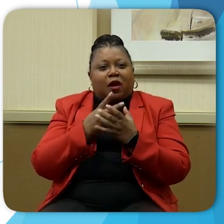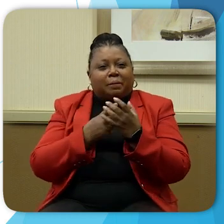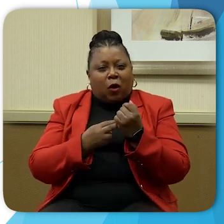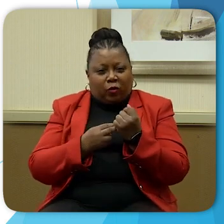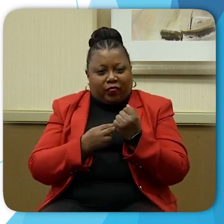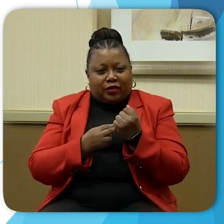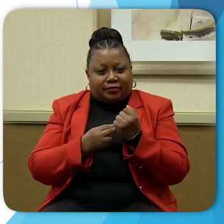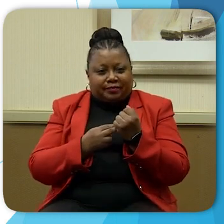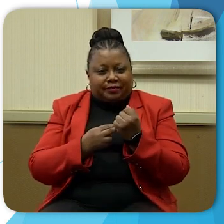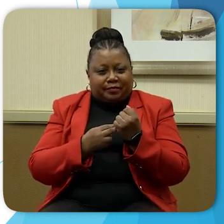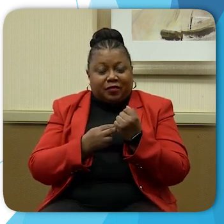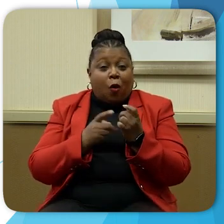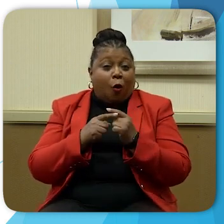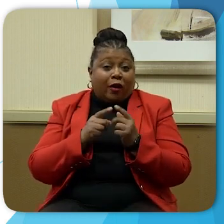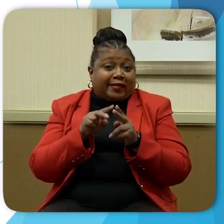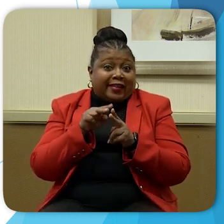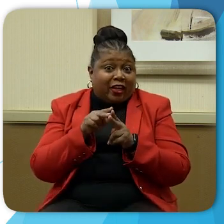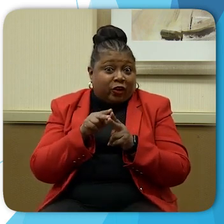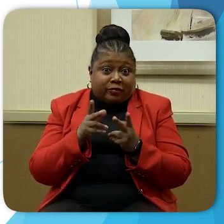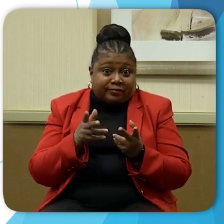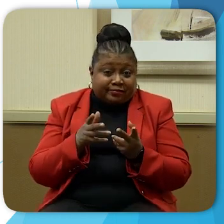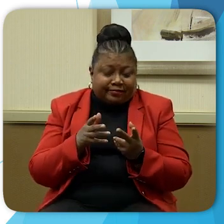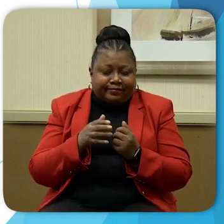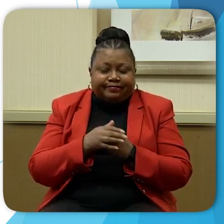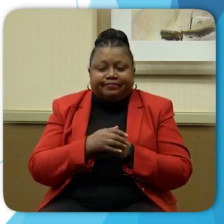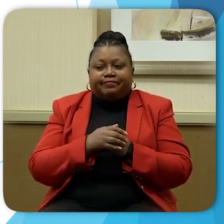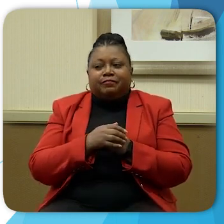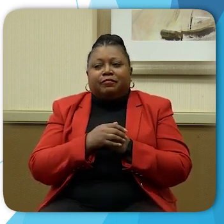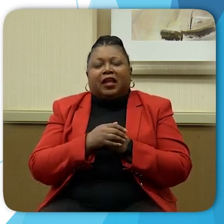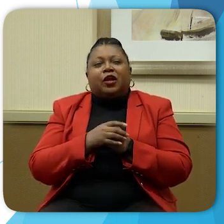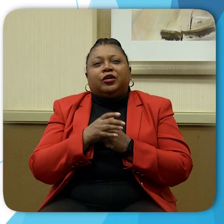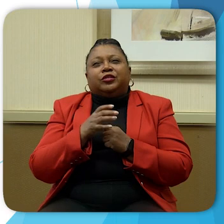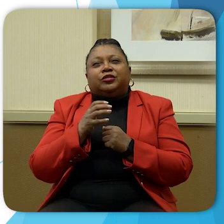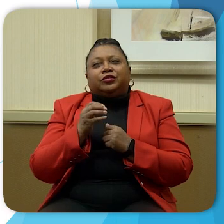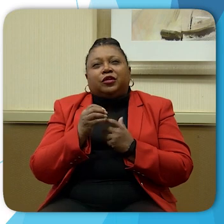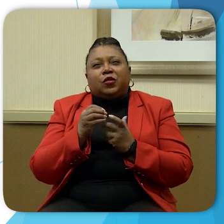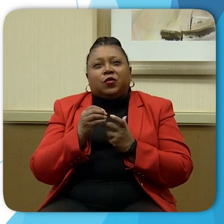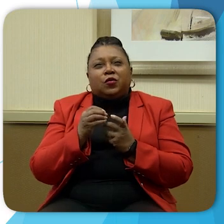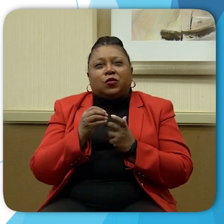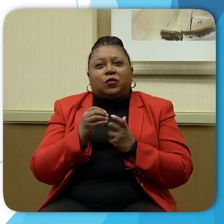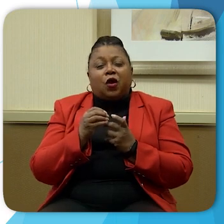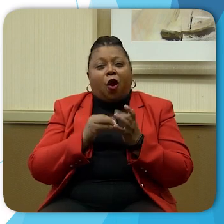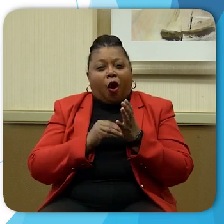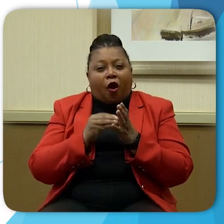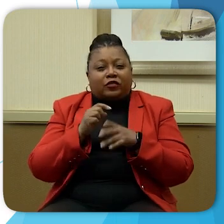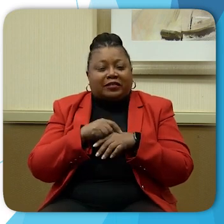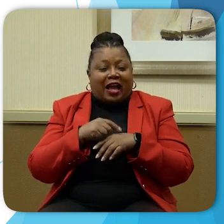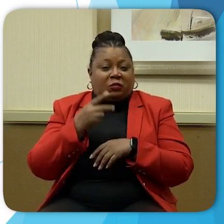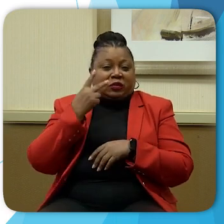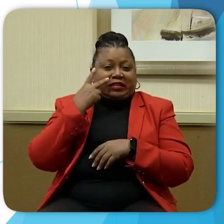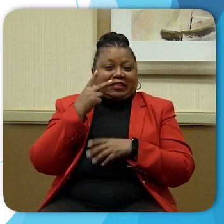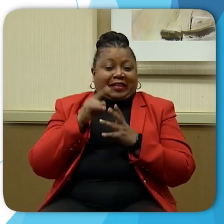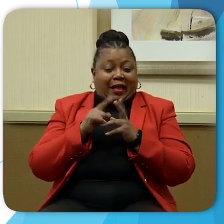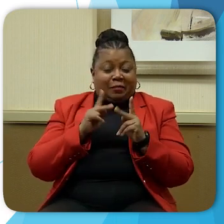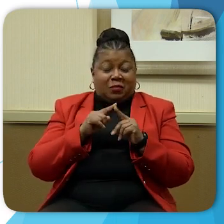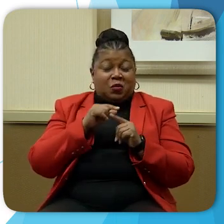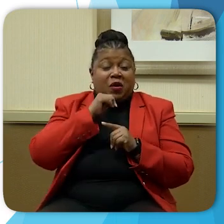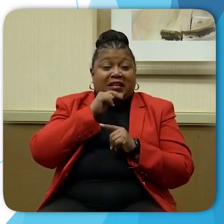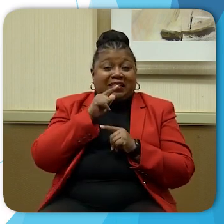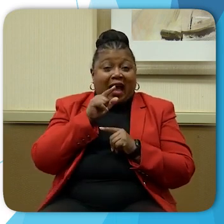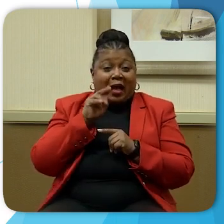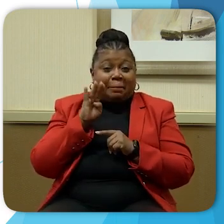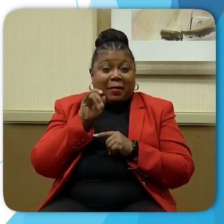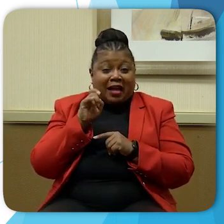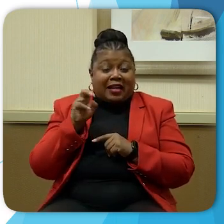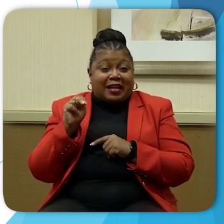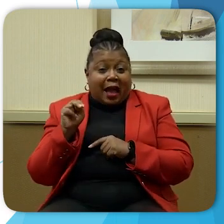both or neither. And so oftentimes we'll see that people who are